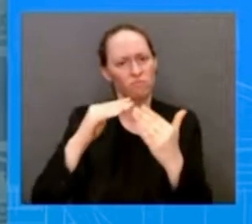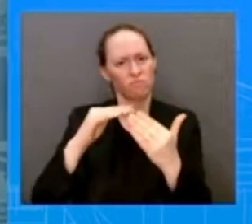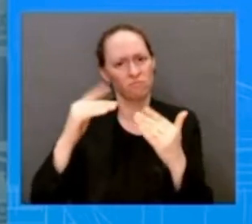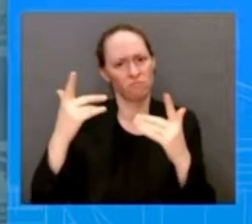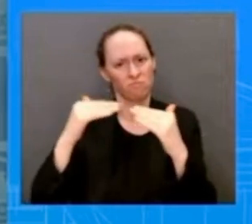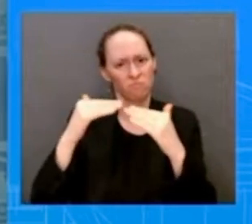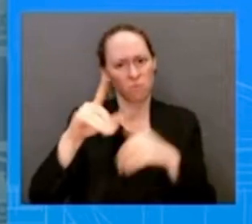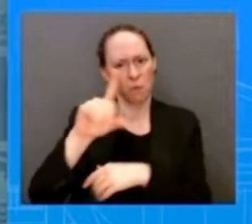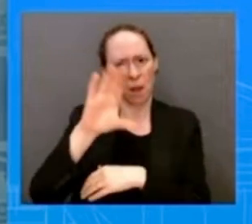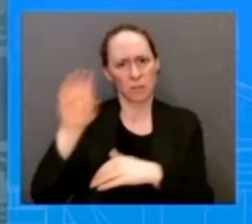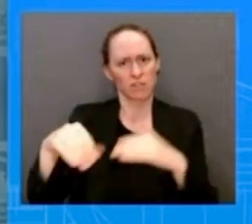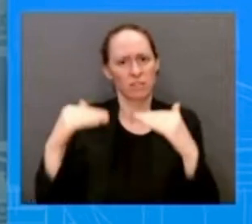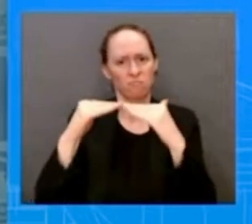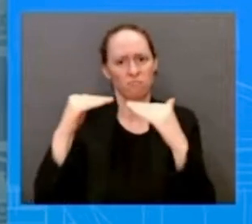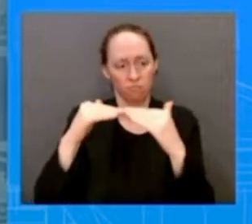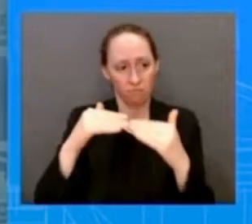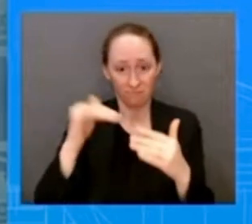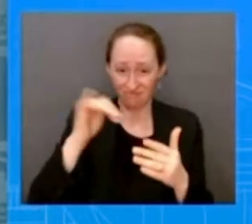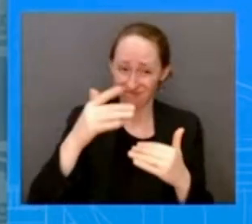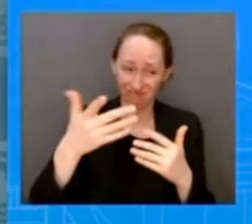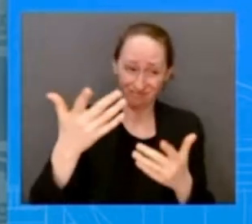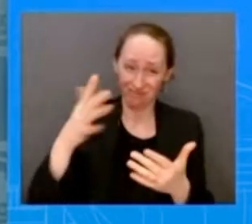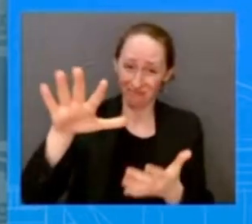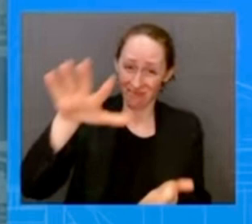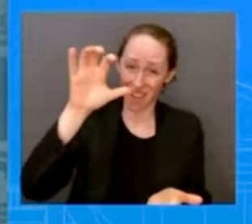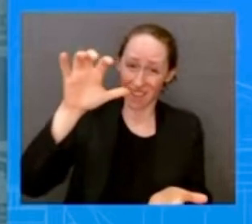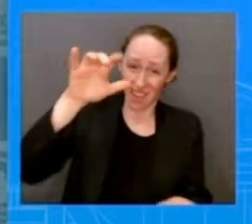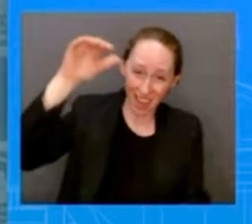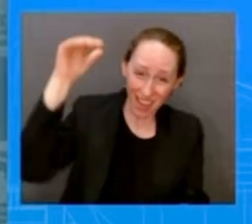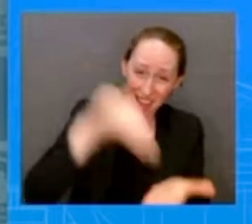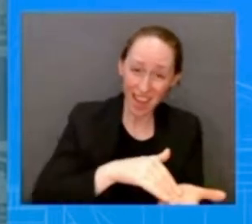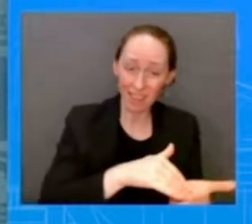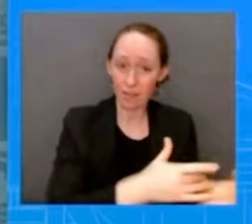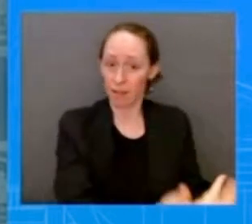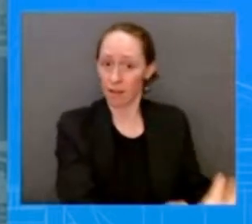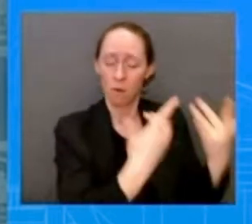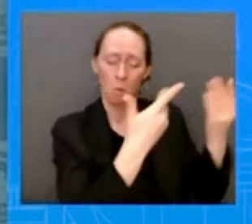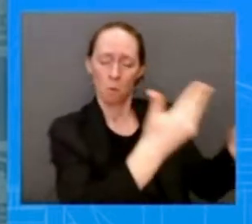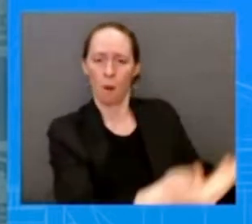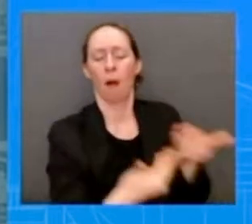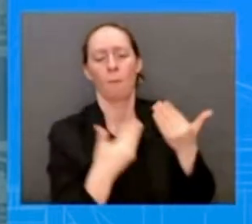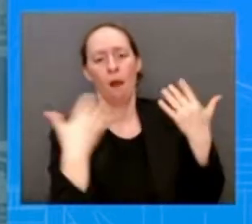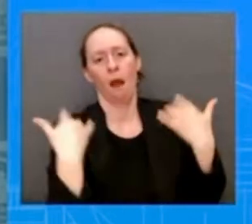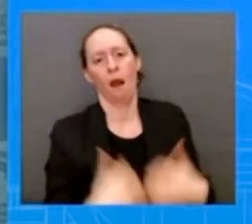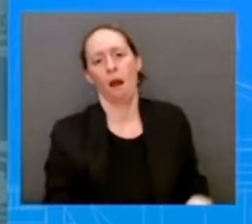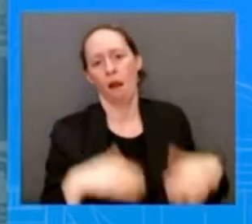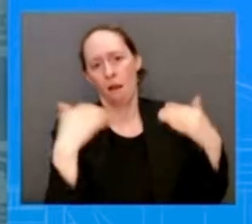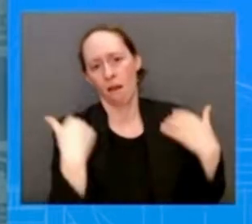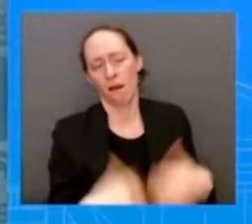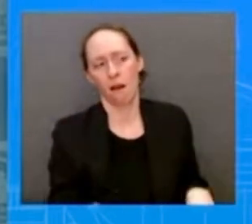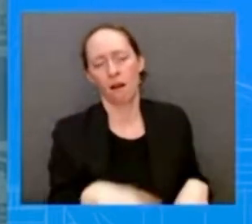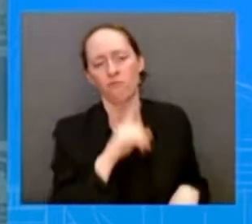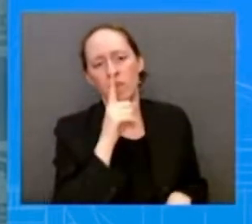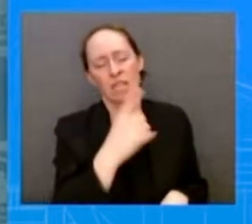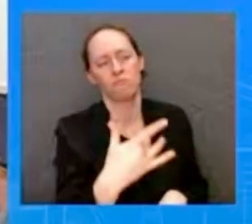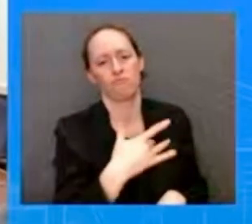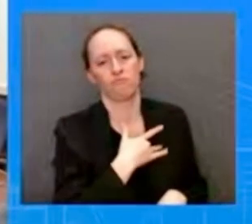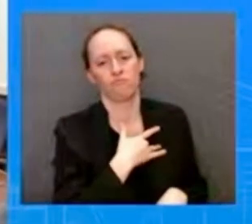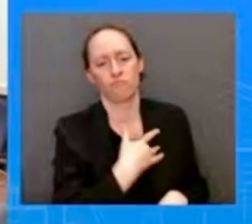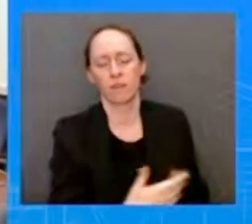able to thank the First Lady of Poland directly on that. Thanks, John. So a bill requiring the DNI